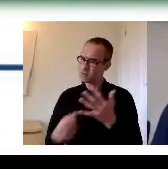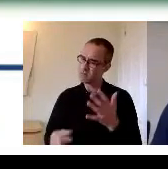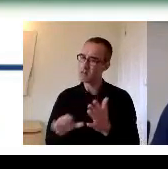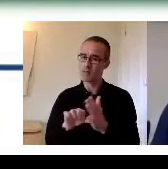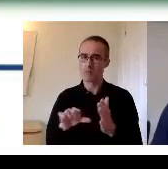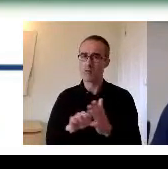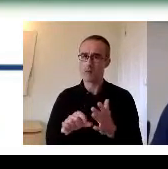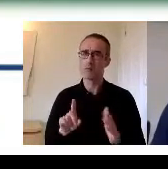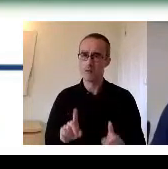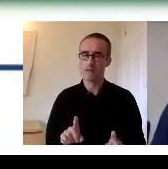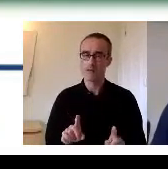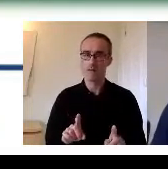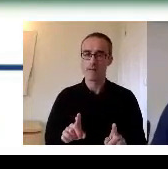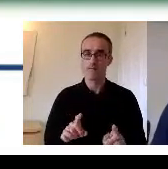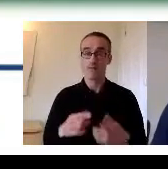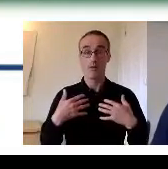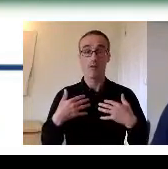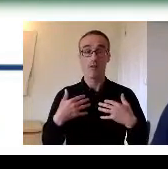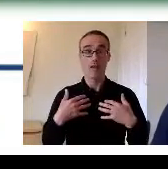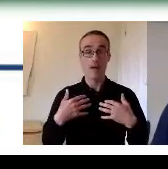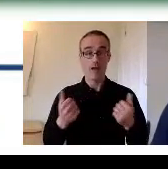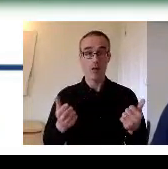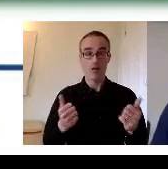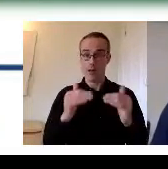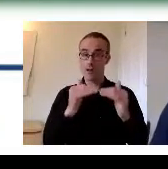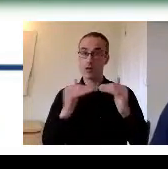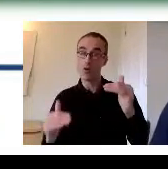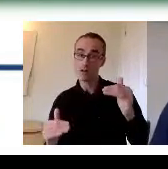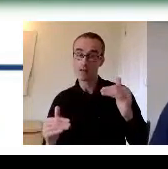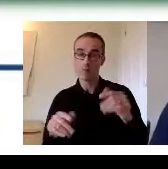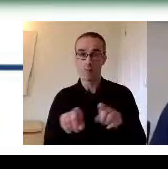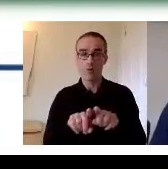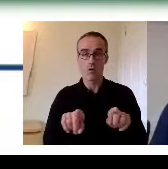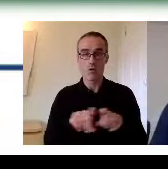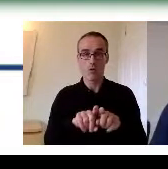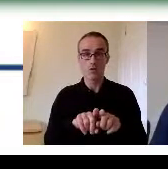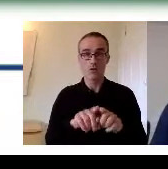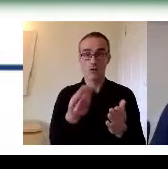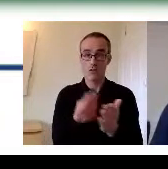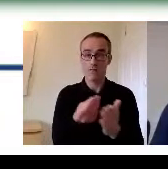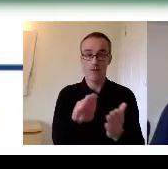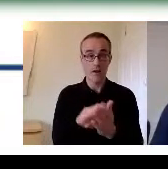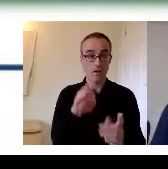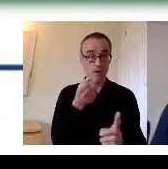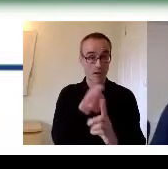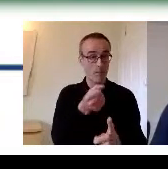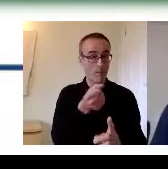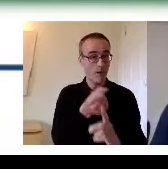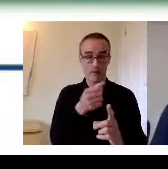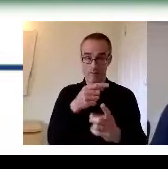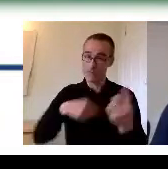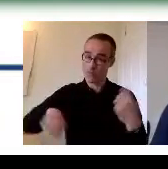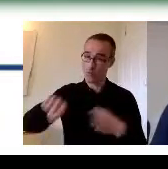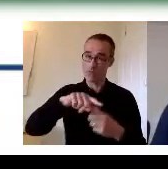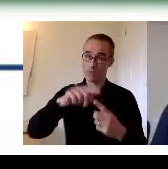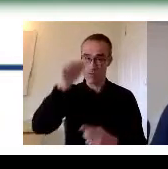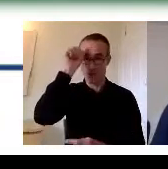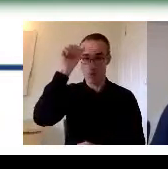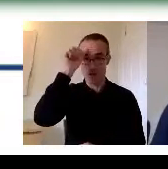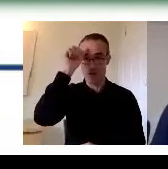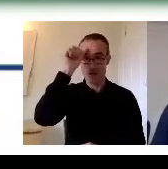the health inequalities that we're all very aware of. We've also got the financial impact that we're all very aware of. But